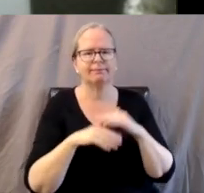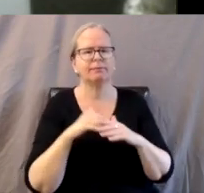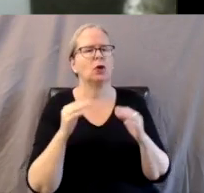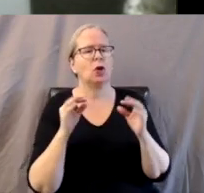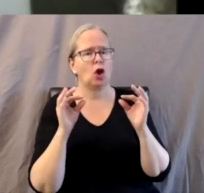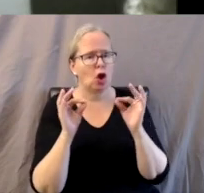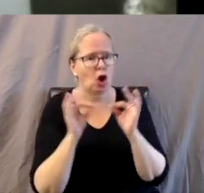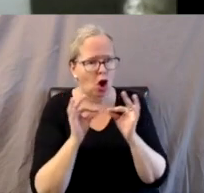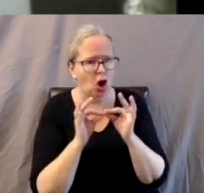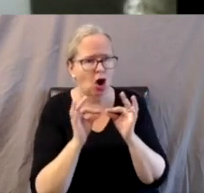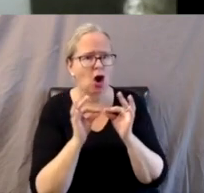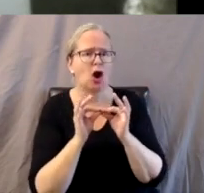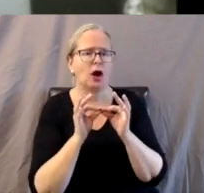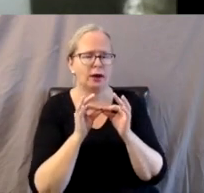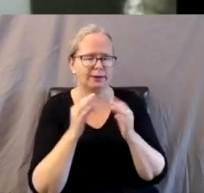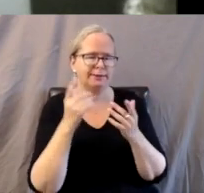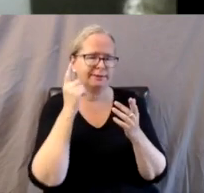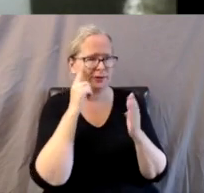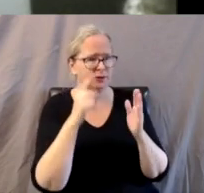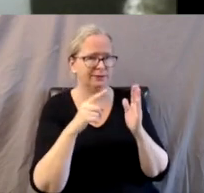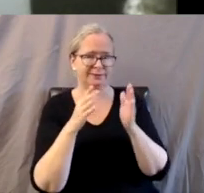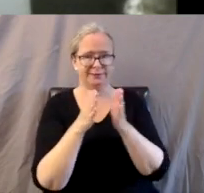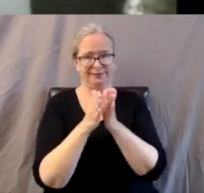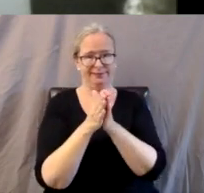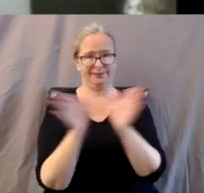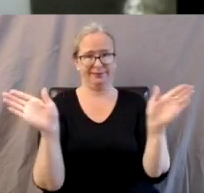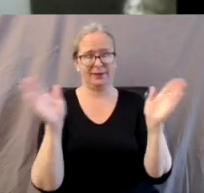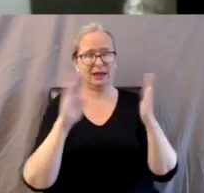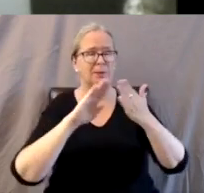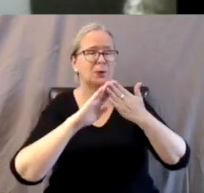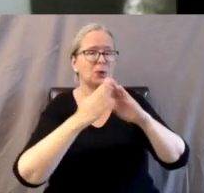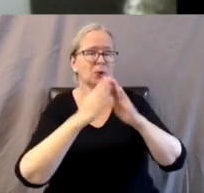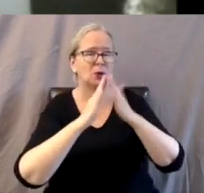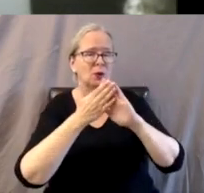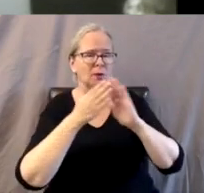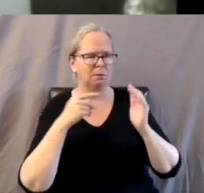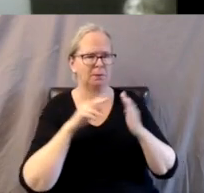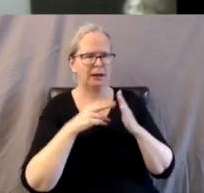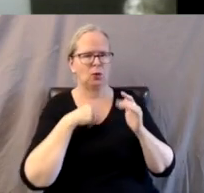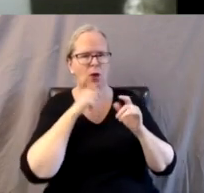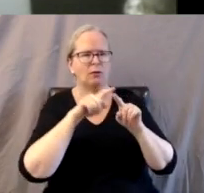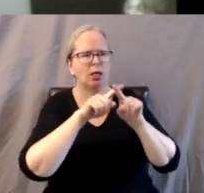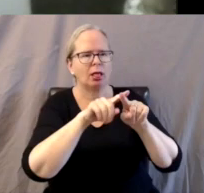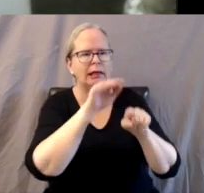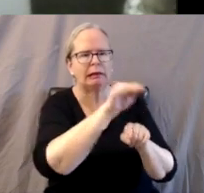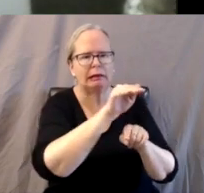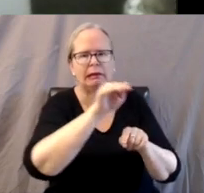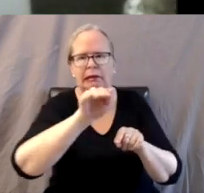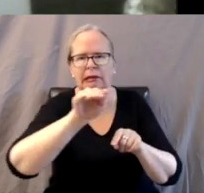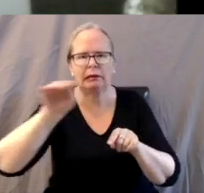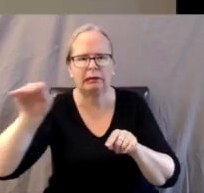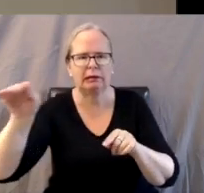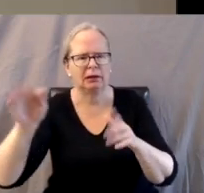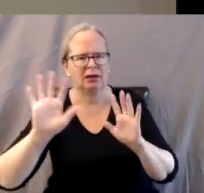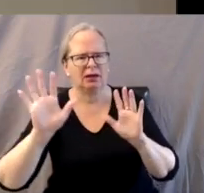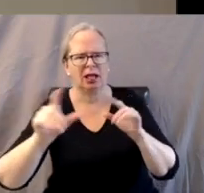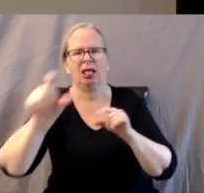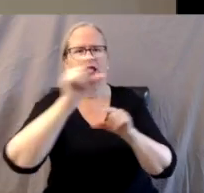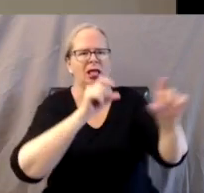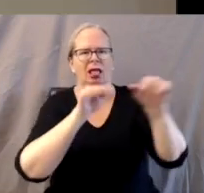greater community because presently all these programs are costing great amounts of money to fund. But Yeah.